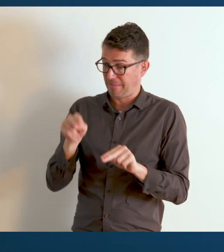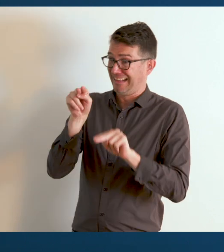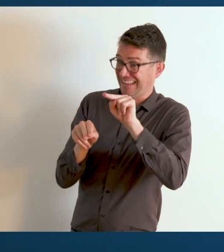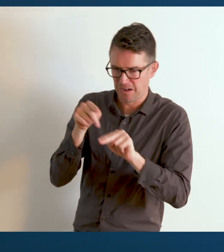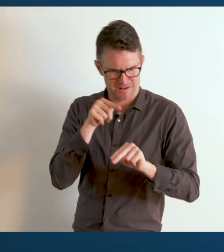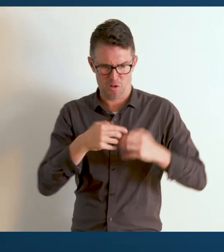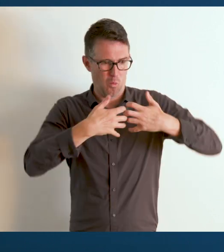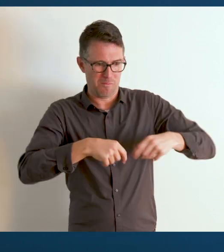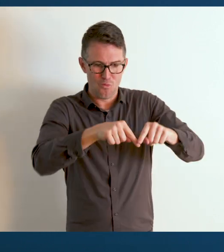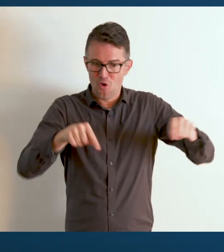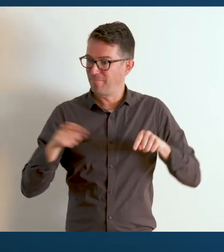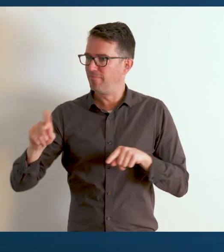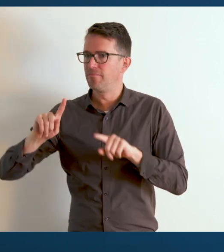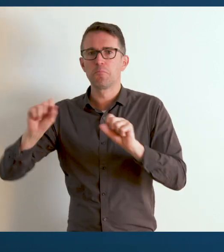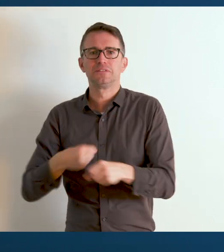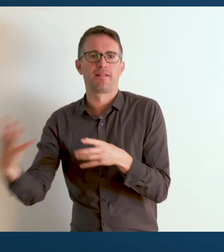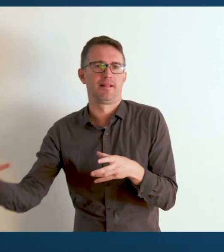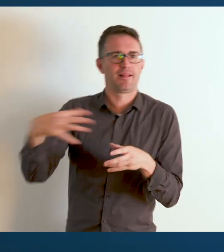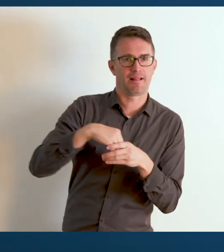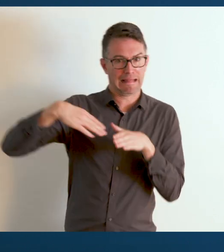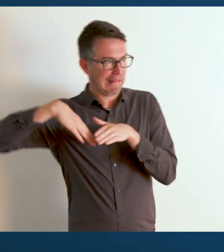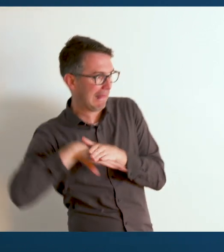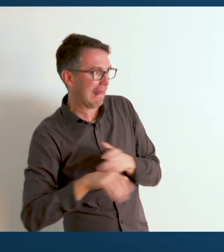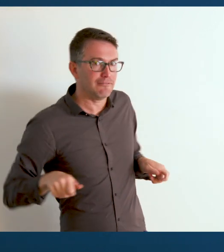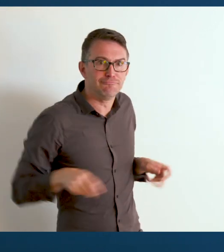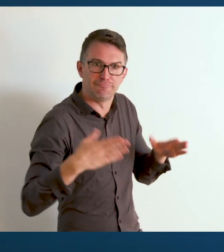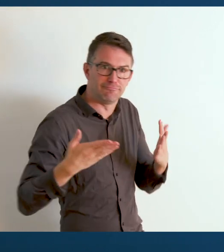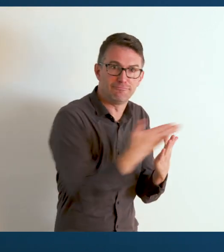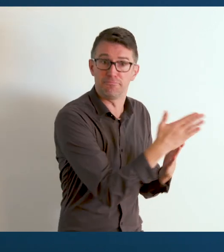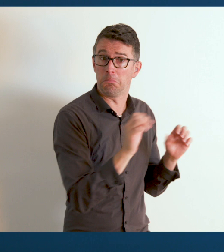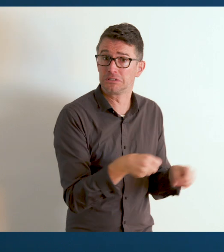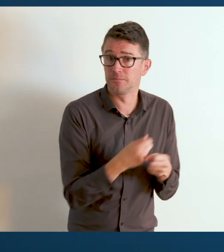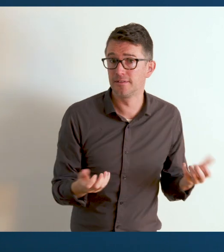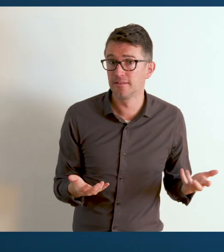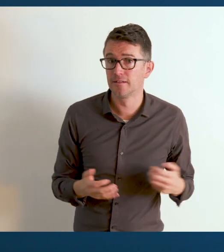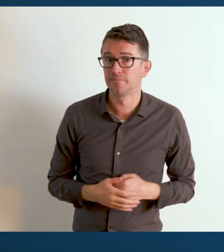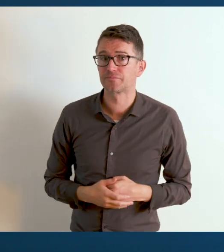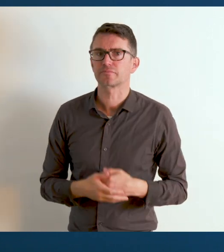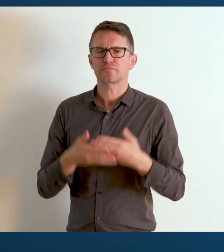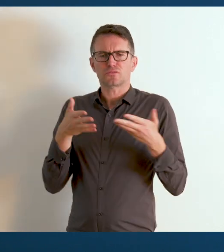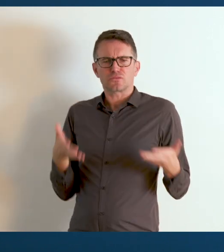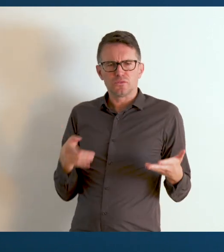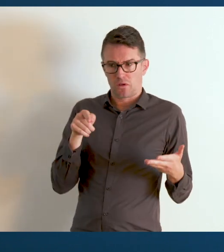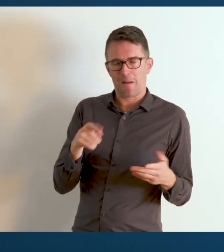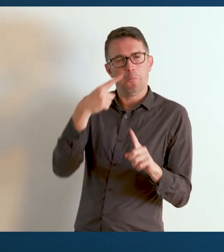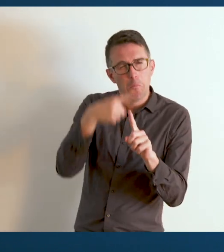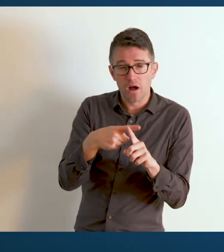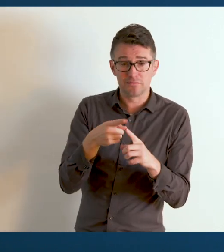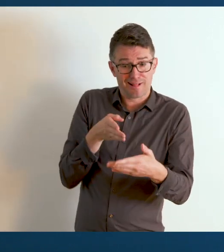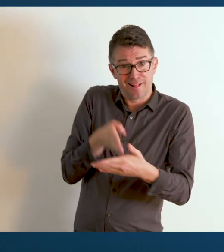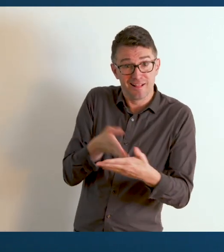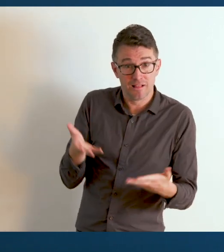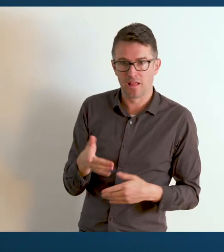easily accessible to all populations. And assessments, because they are individual, are